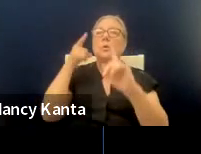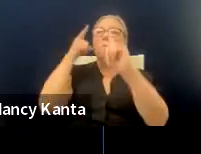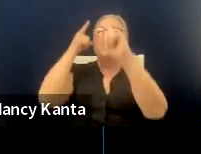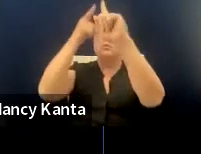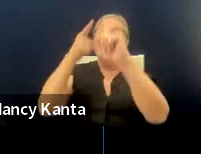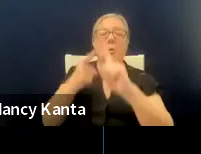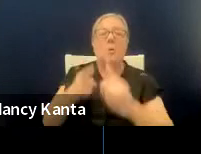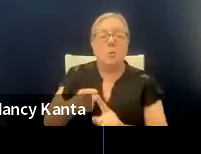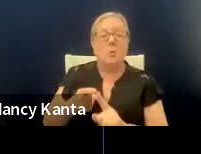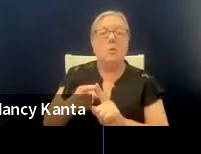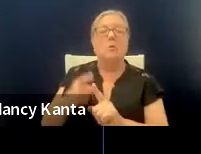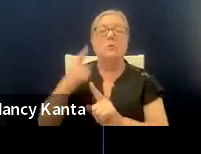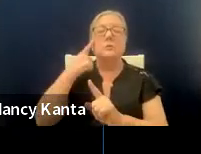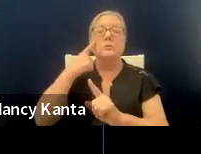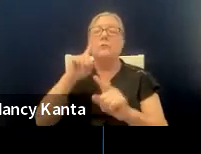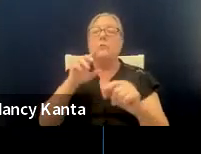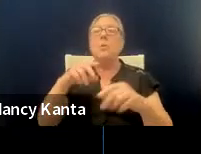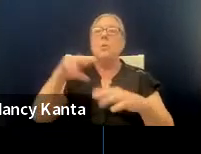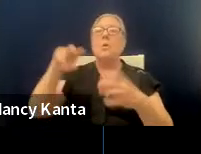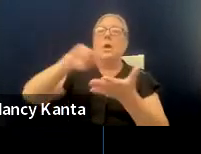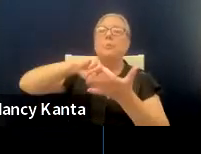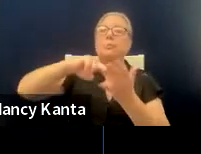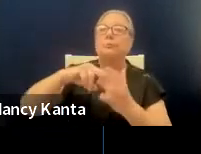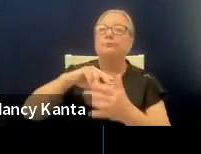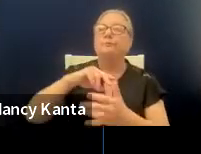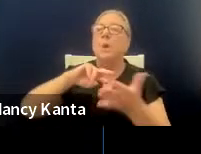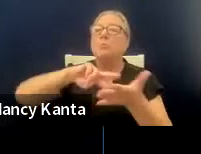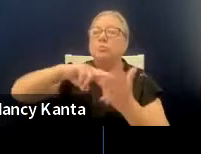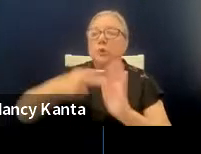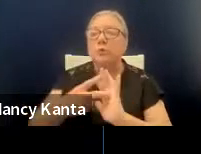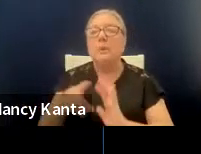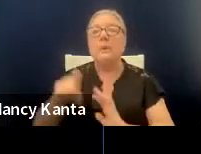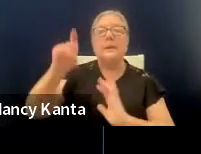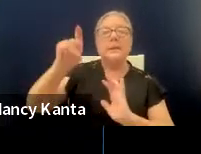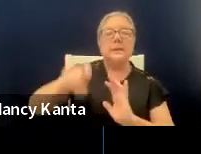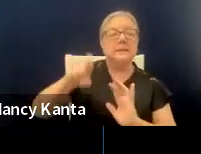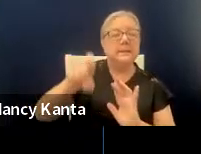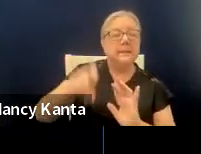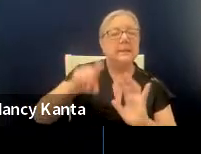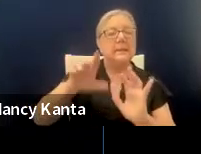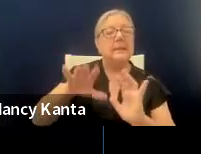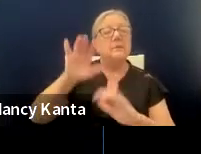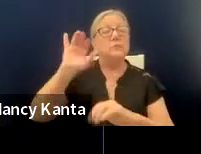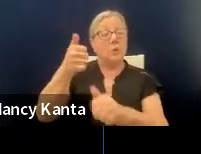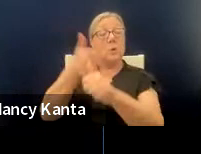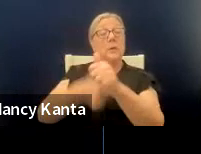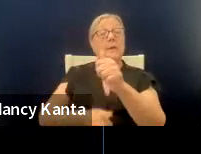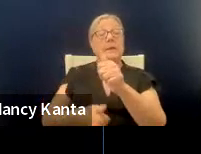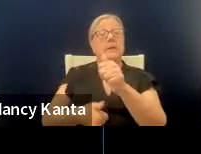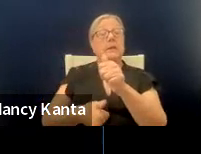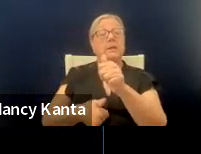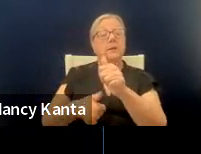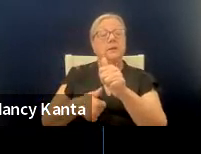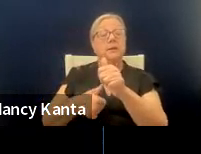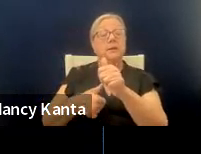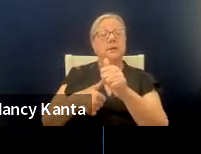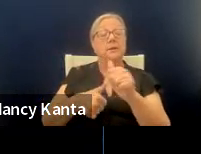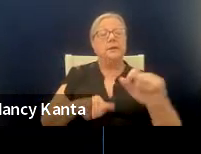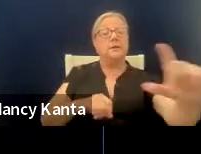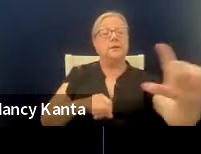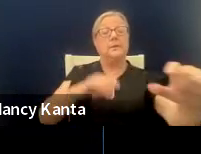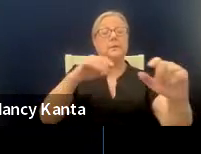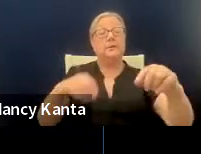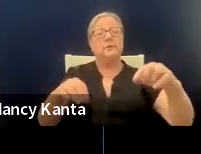the program-wide purpose and need and vision and values. And these goals are intended to guide each of our